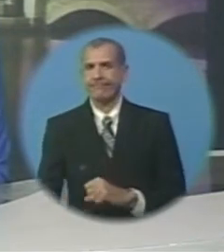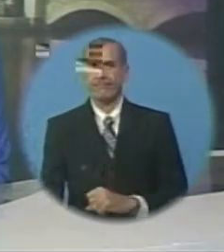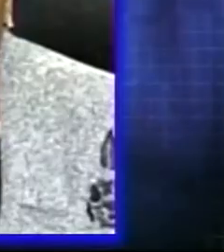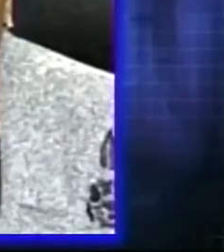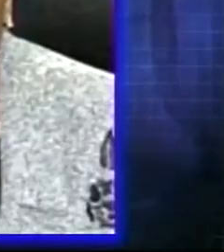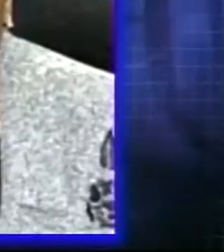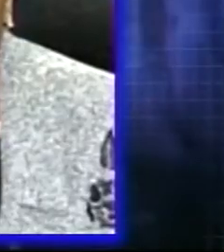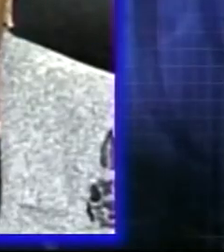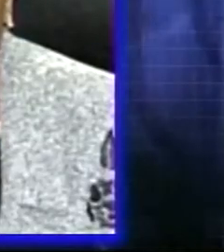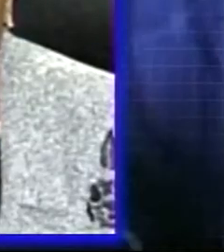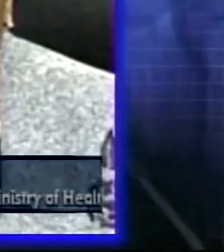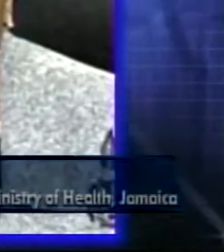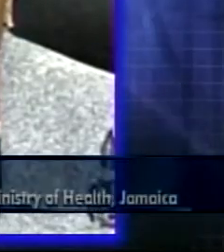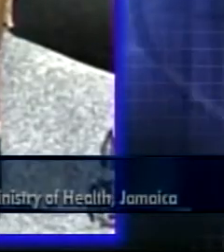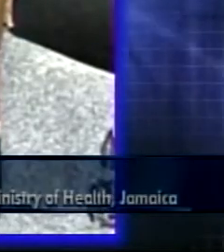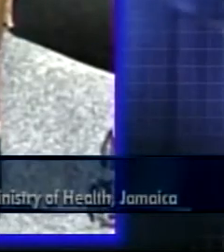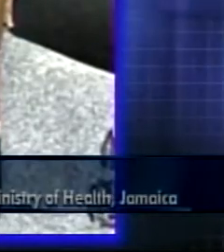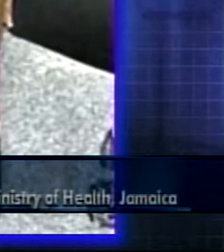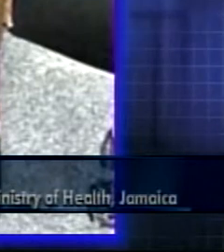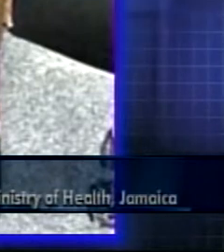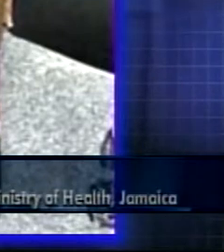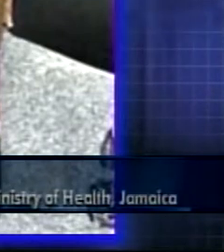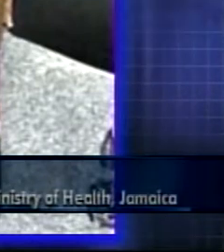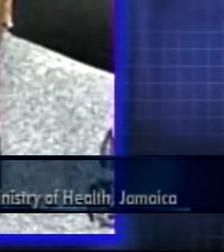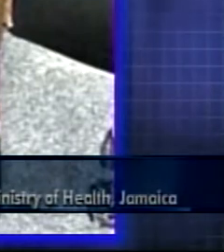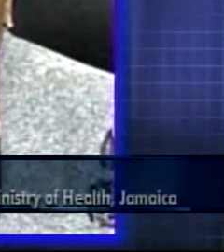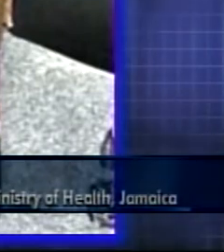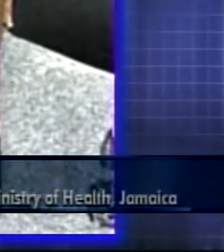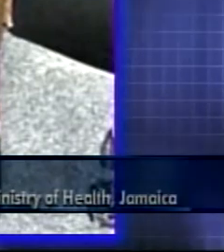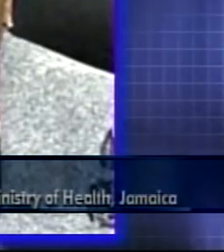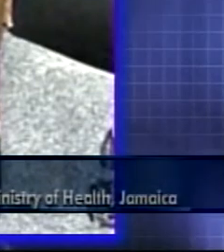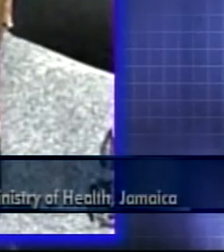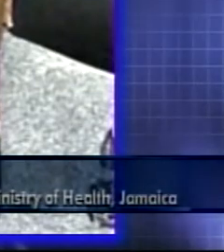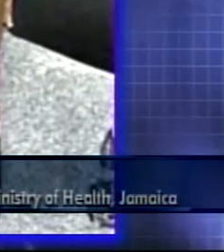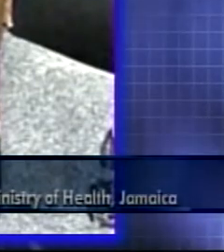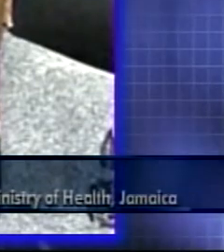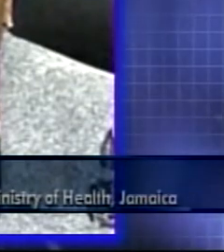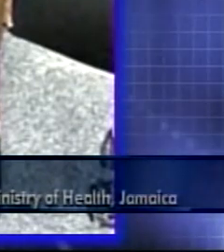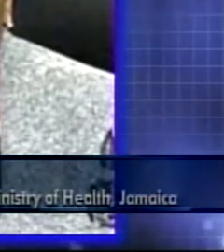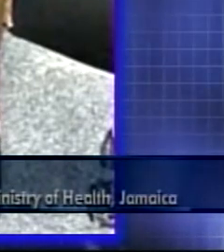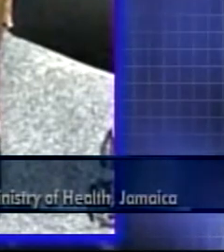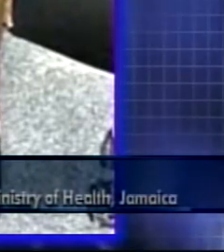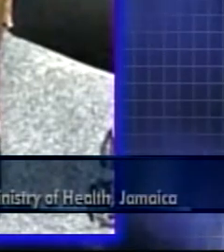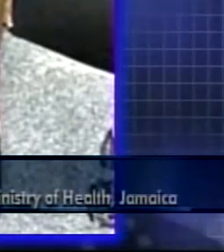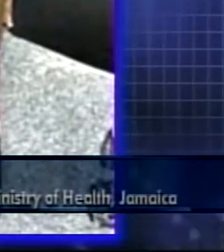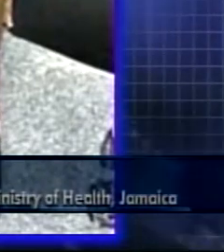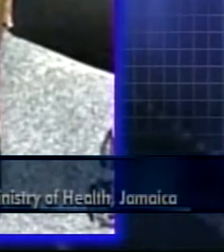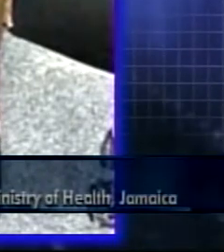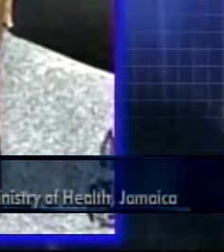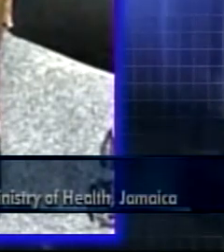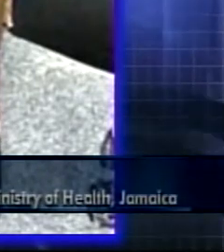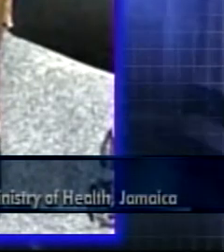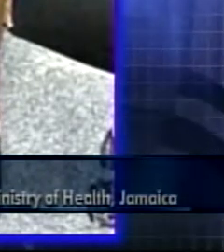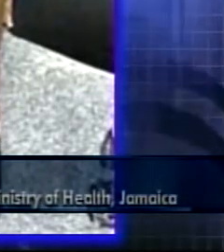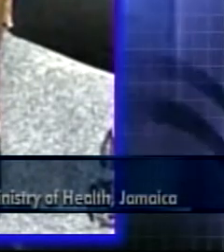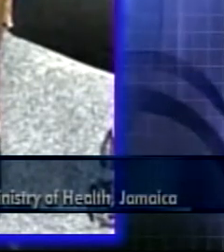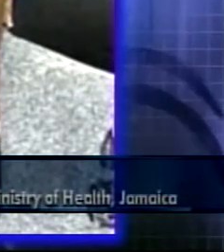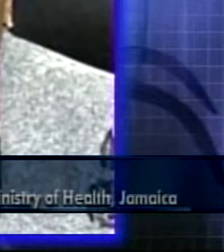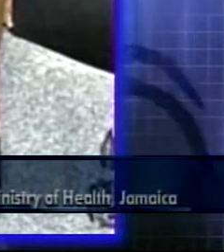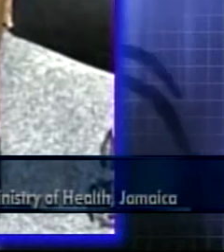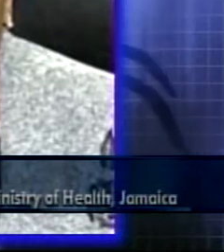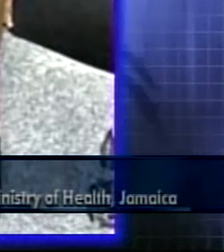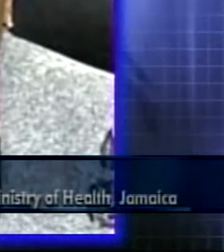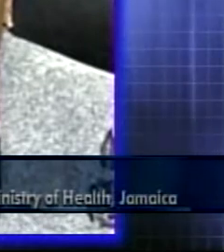Up to this weekend, we had 10 cases in Kingston and St. Andrew and 1 case in St. Catherine